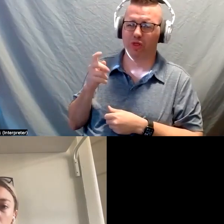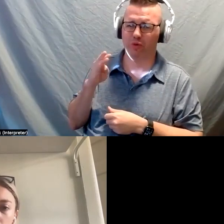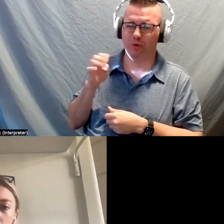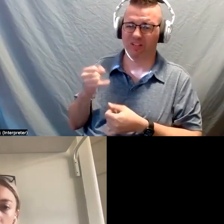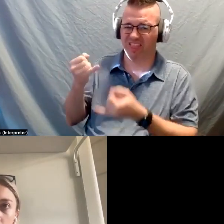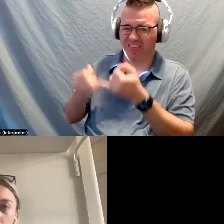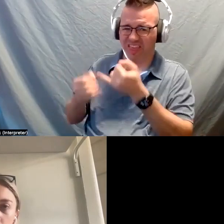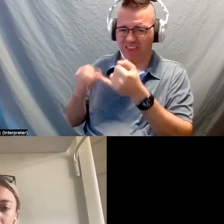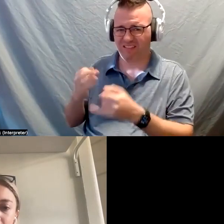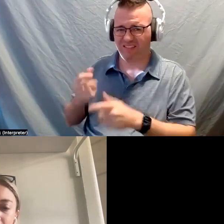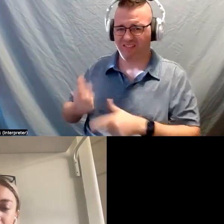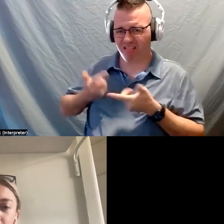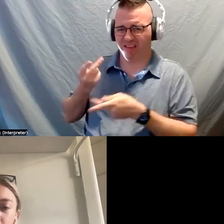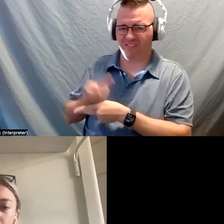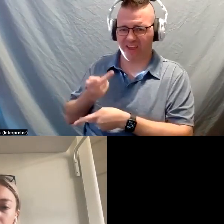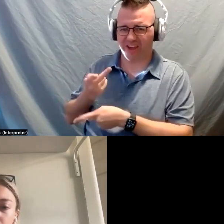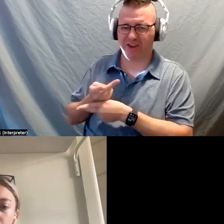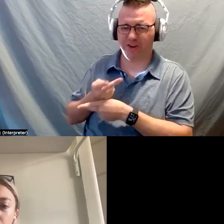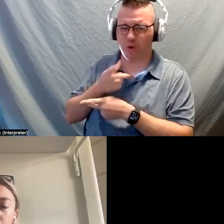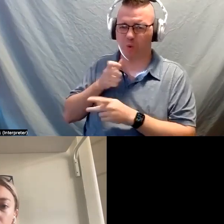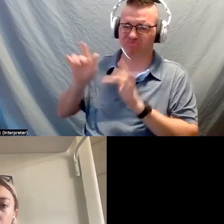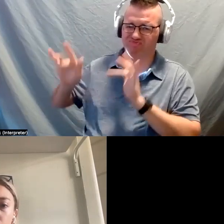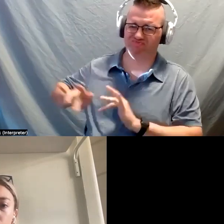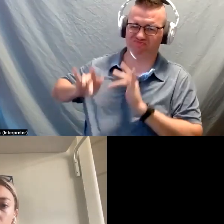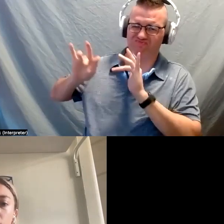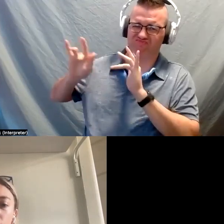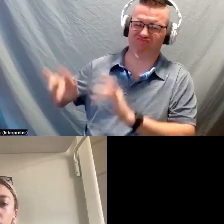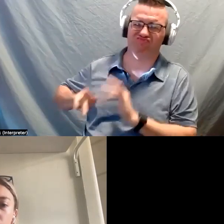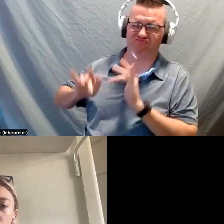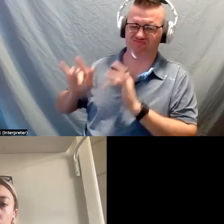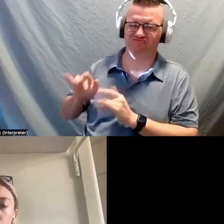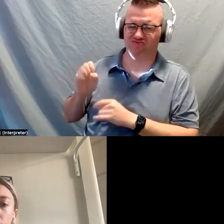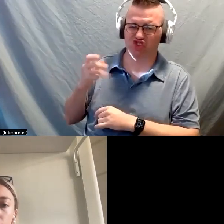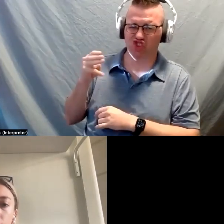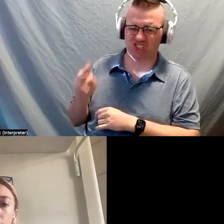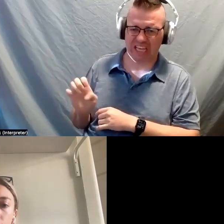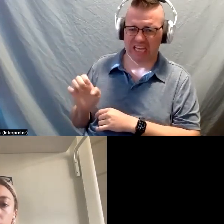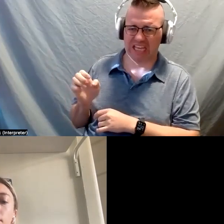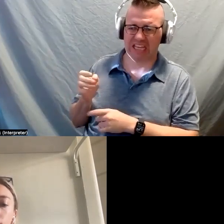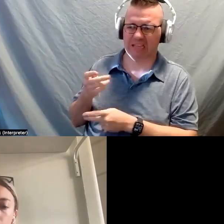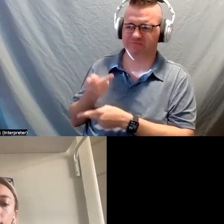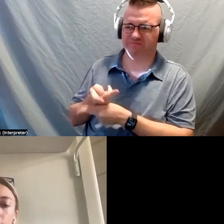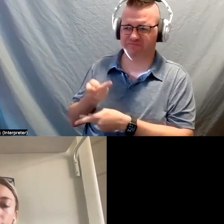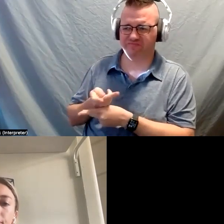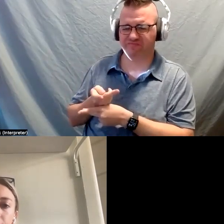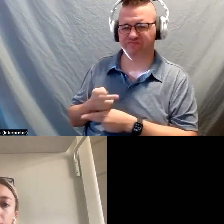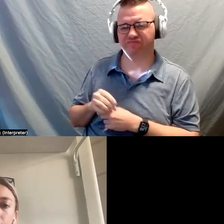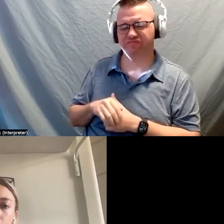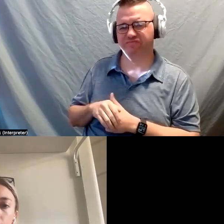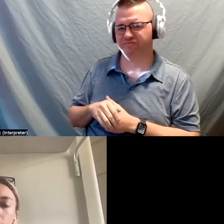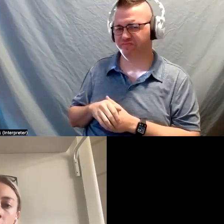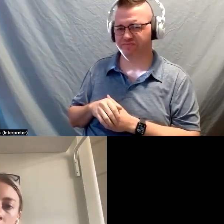life situations, who've been often shamed and humiliated in their care by their carers, often rejected by